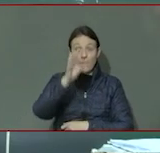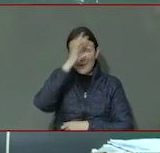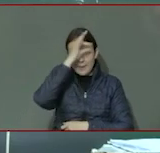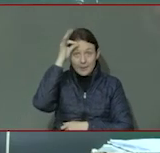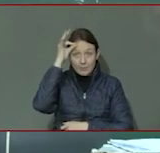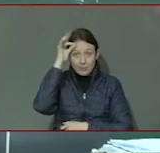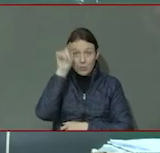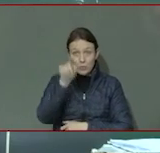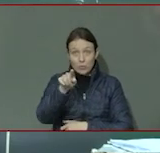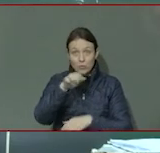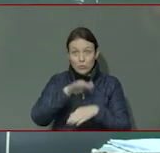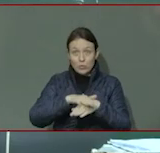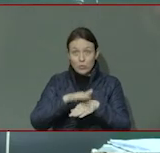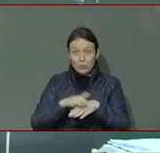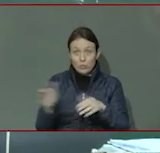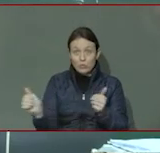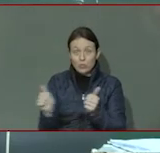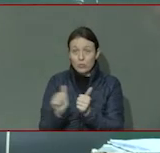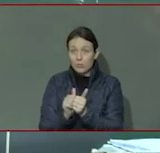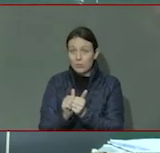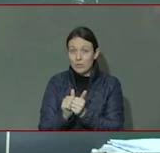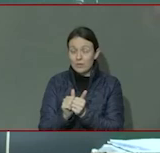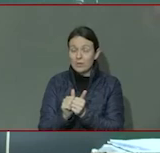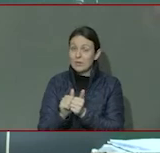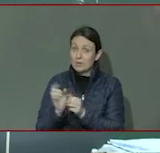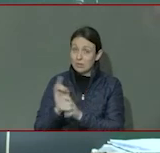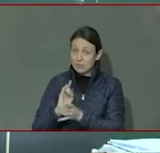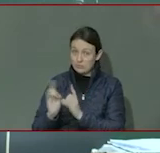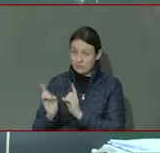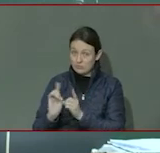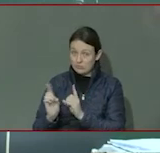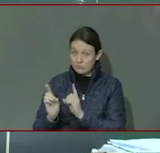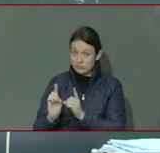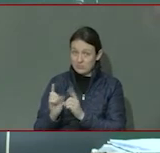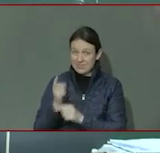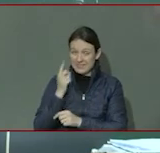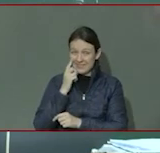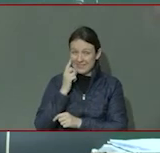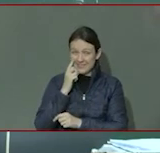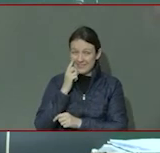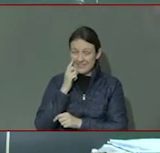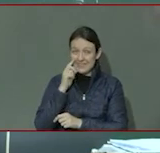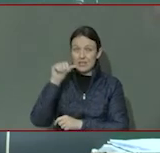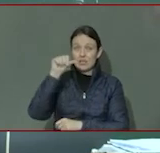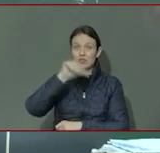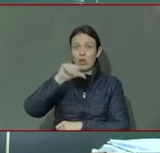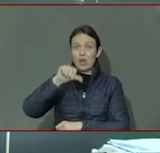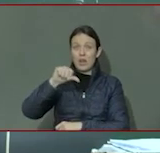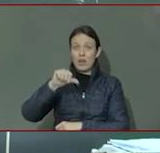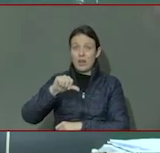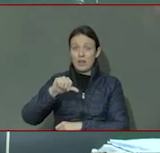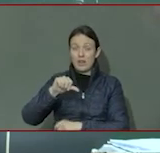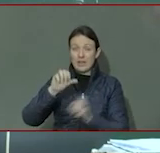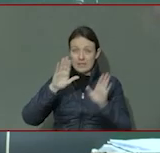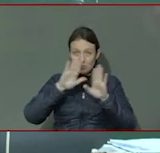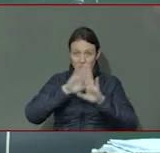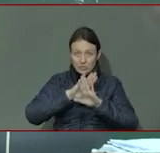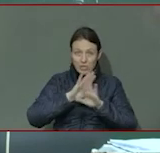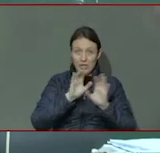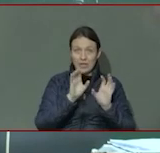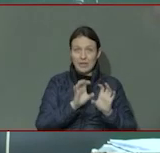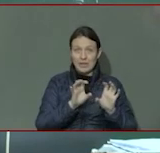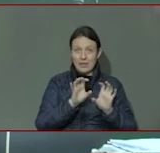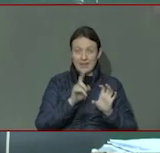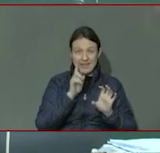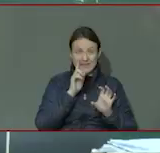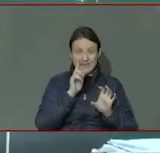friend there, because look at the key here. The key shows for salt a dark color here. Look at the dark